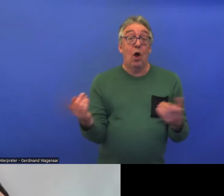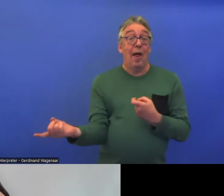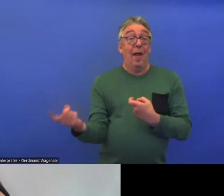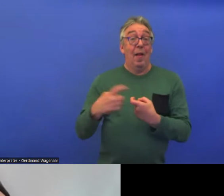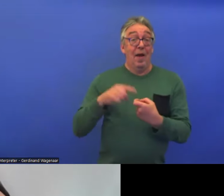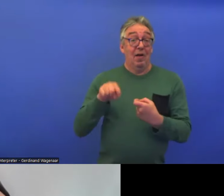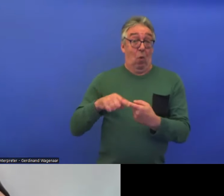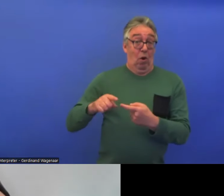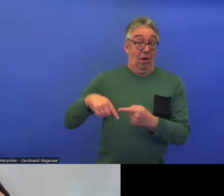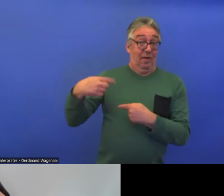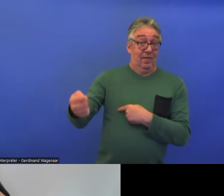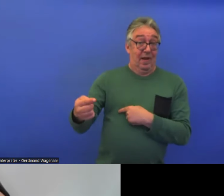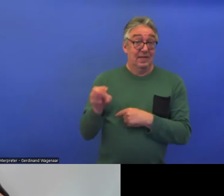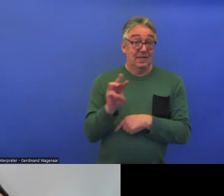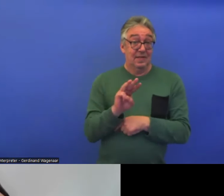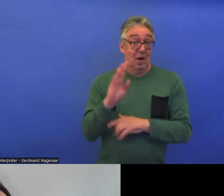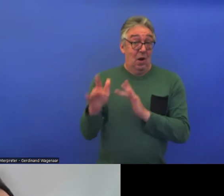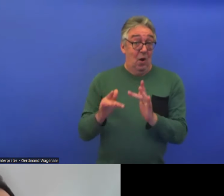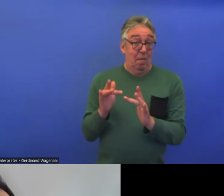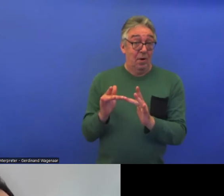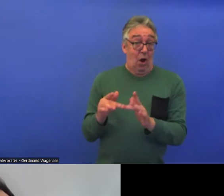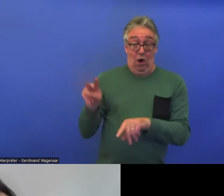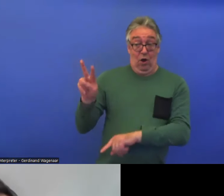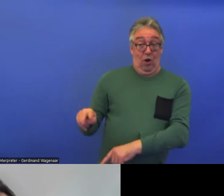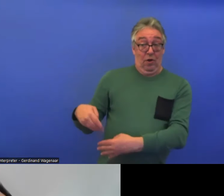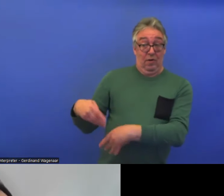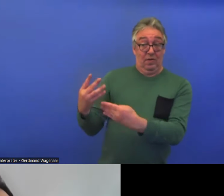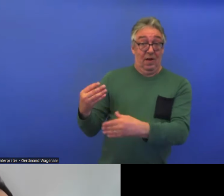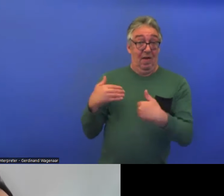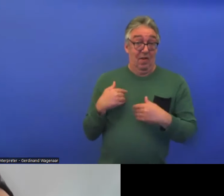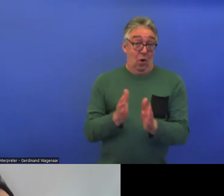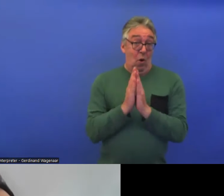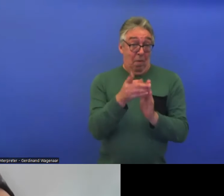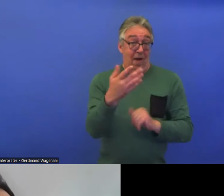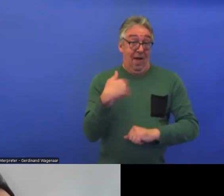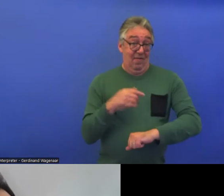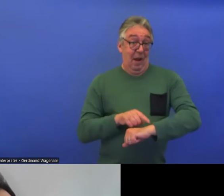webinars in the chat. I hope you have time to go to them and register. Thank you, everyone. Bye-bye.